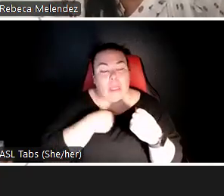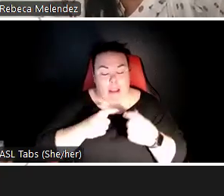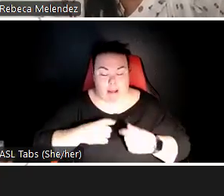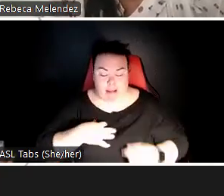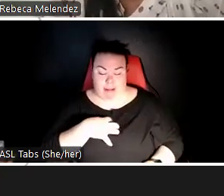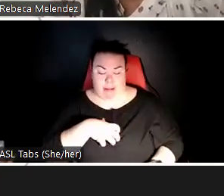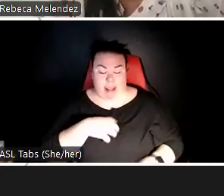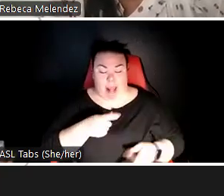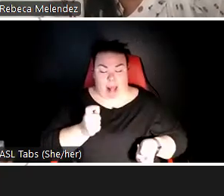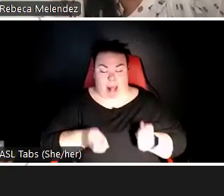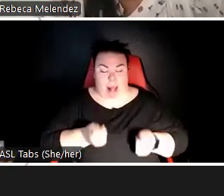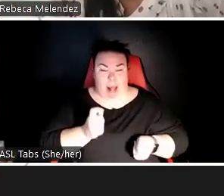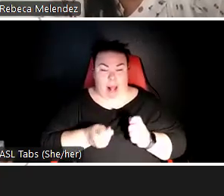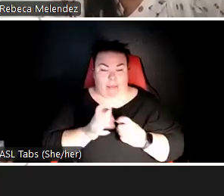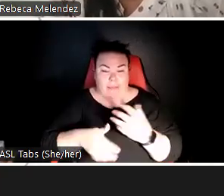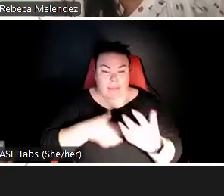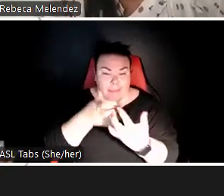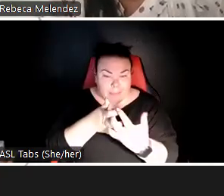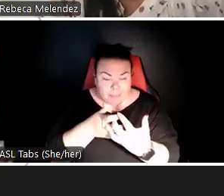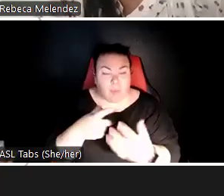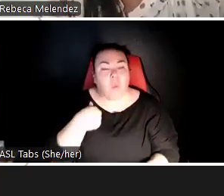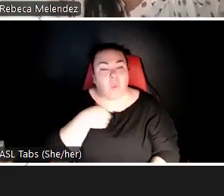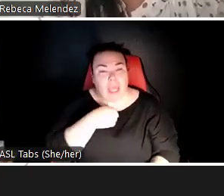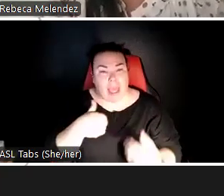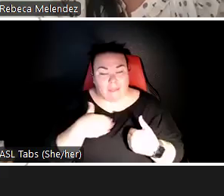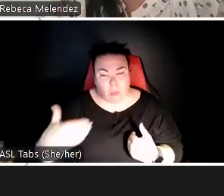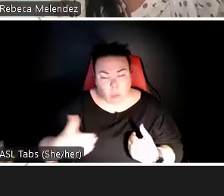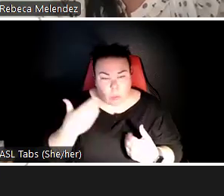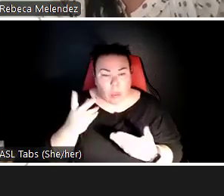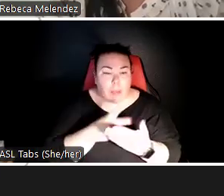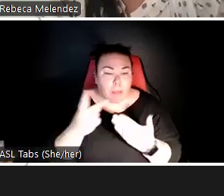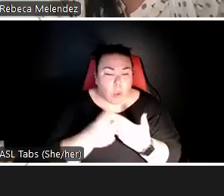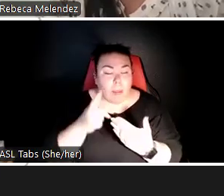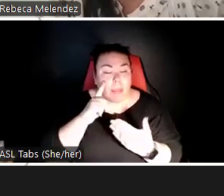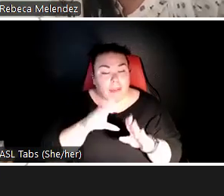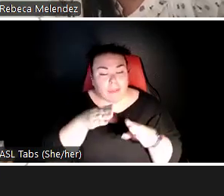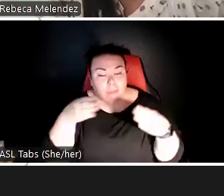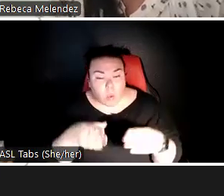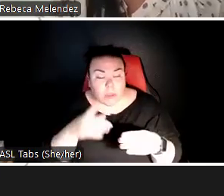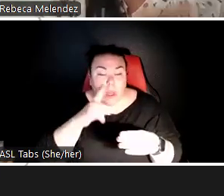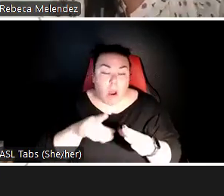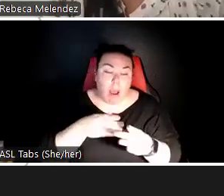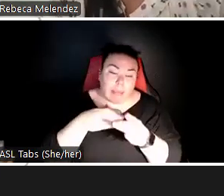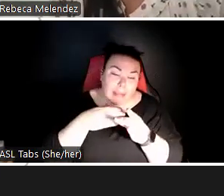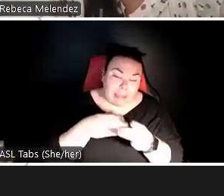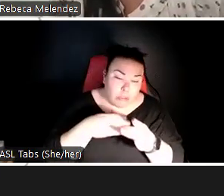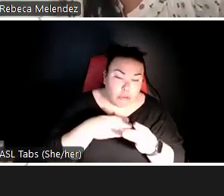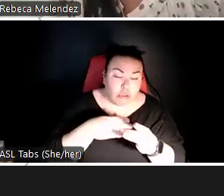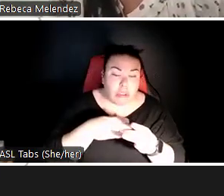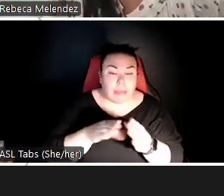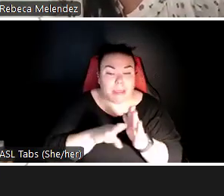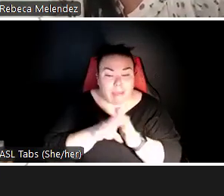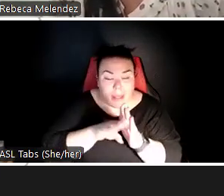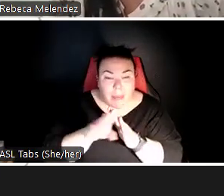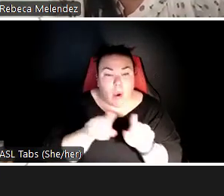that focuses on leadership development and violence prevention. It's not so much an intervention model as much as it is a